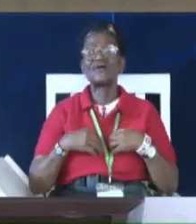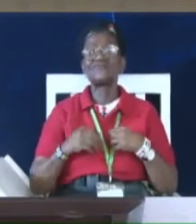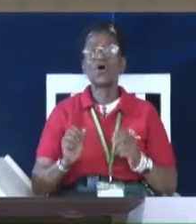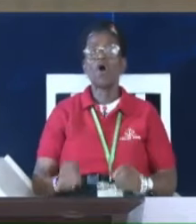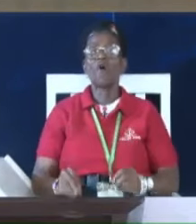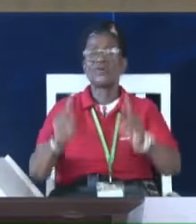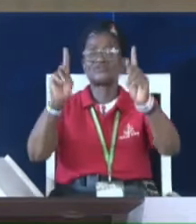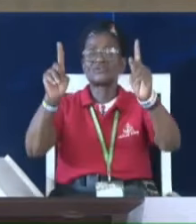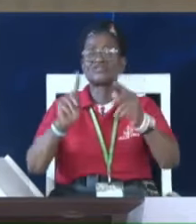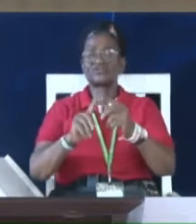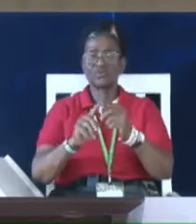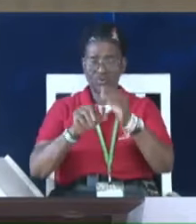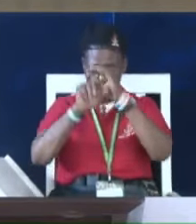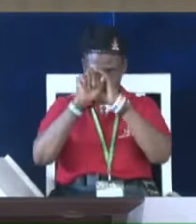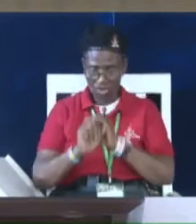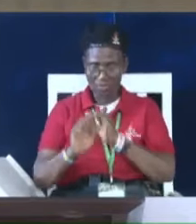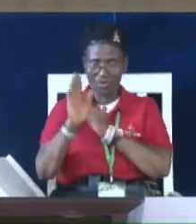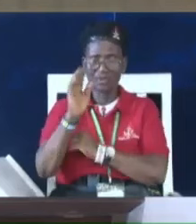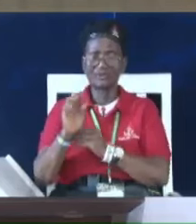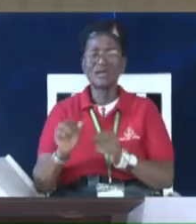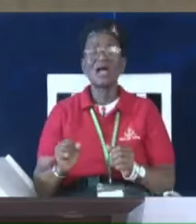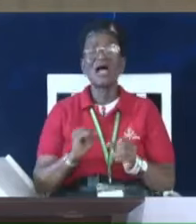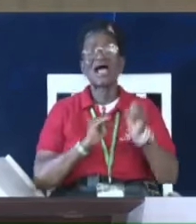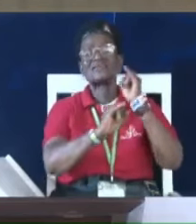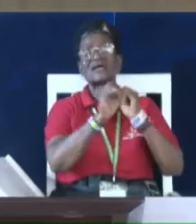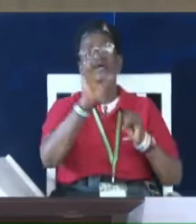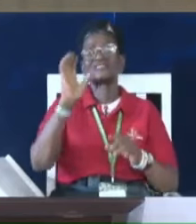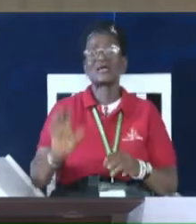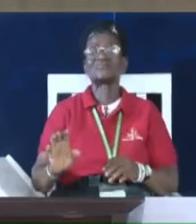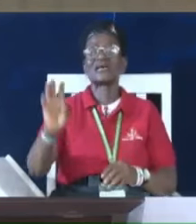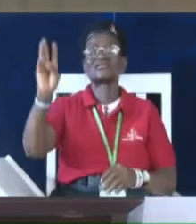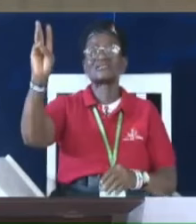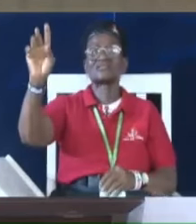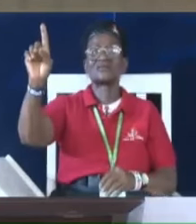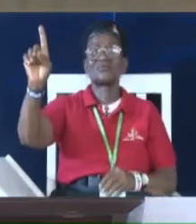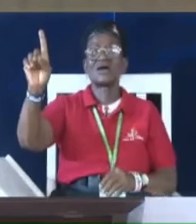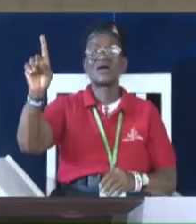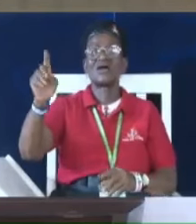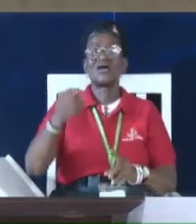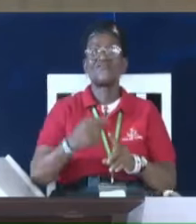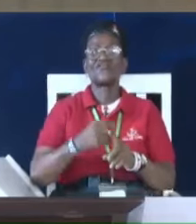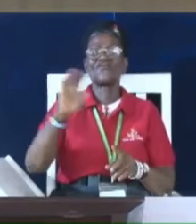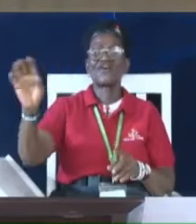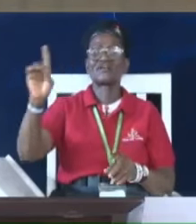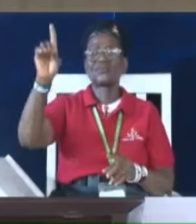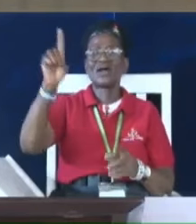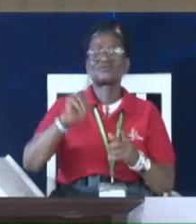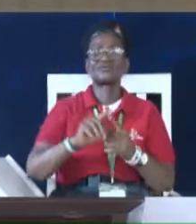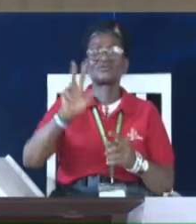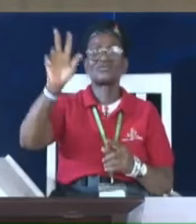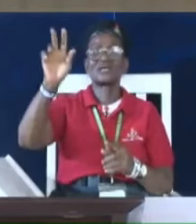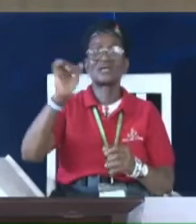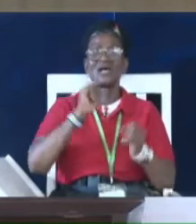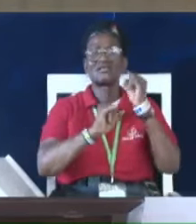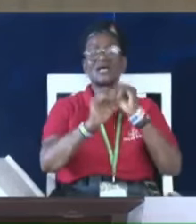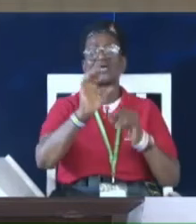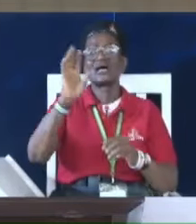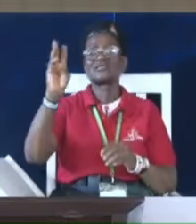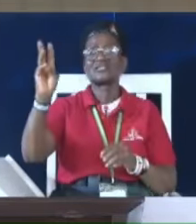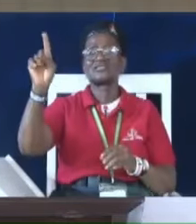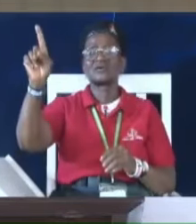worship God. Isaiah chapter 61, from verse 1 to 3. Isaiah